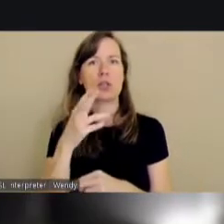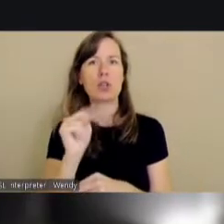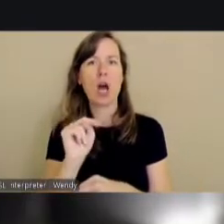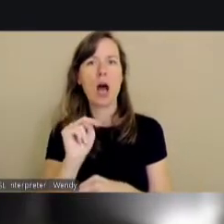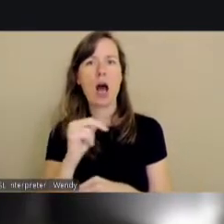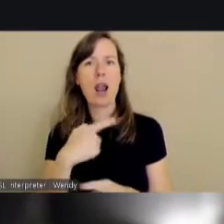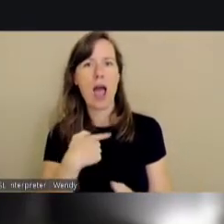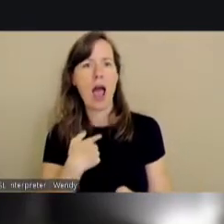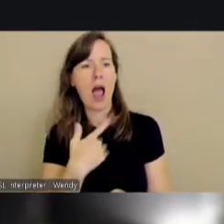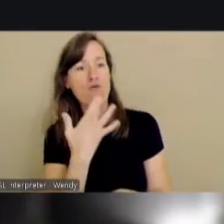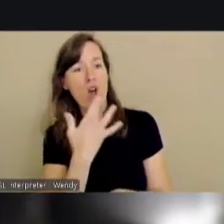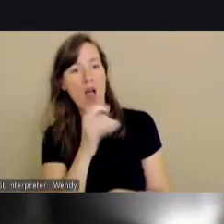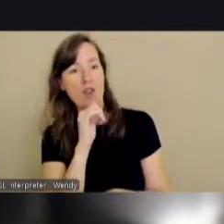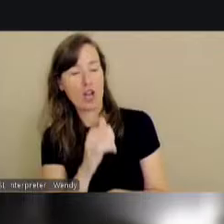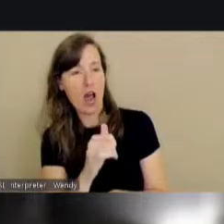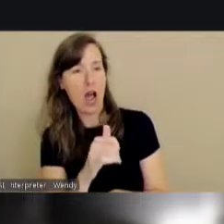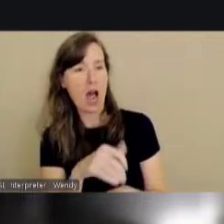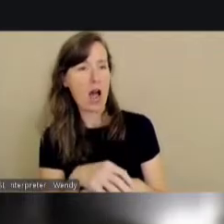rather not.